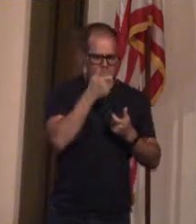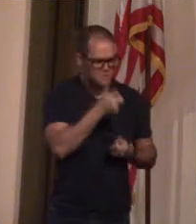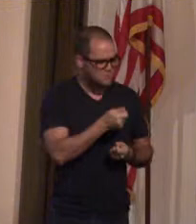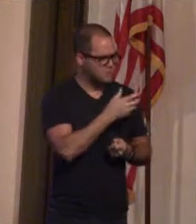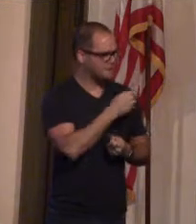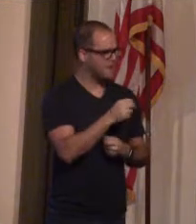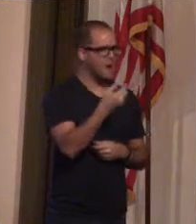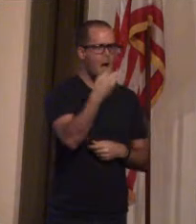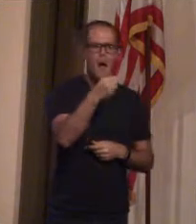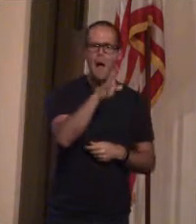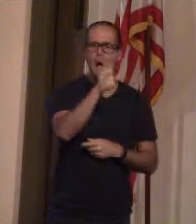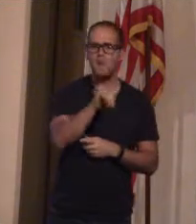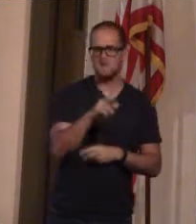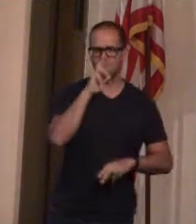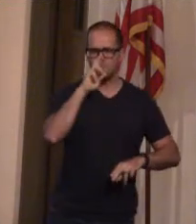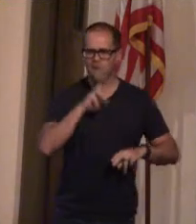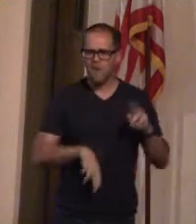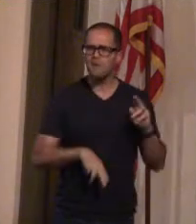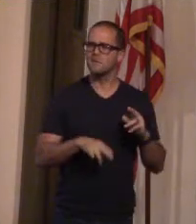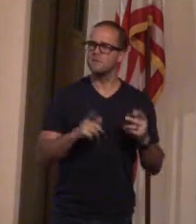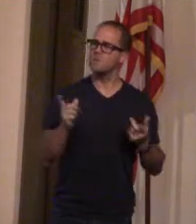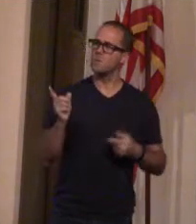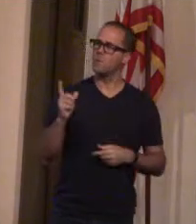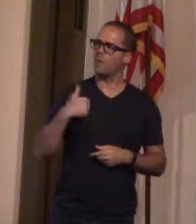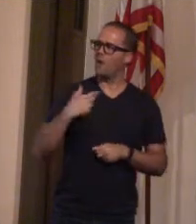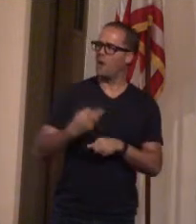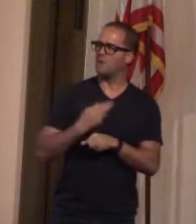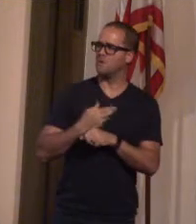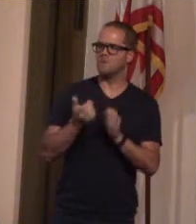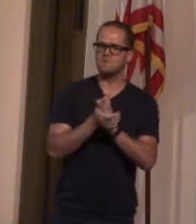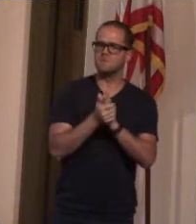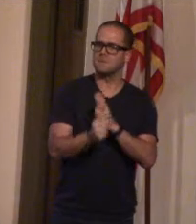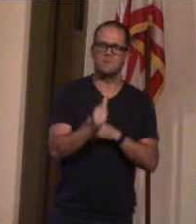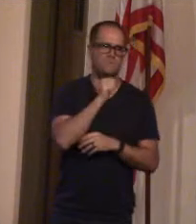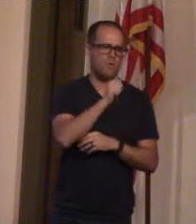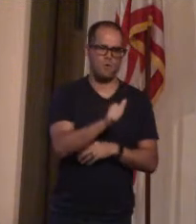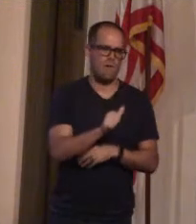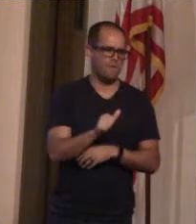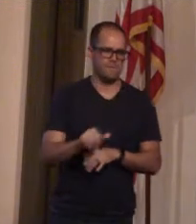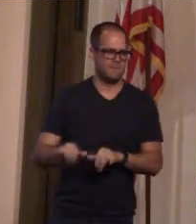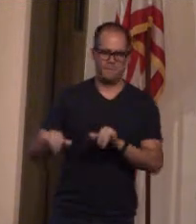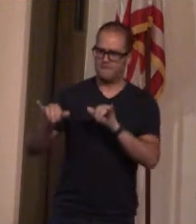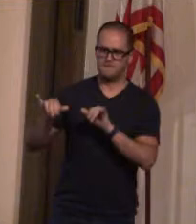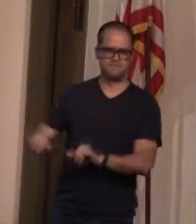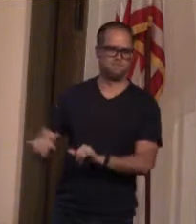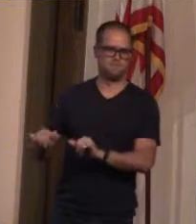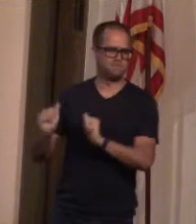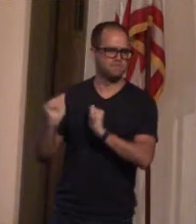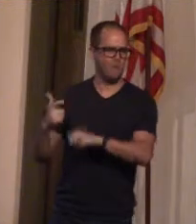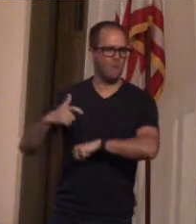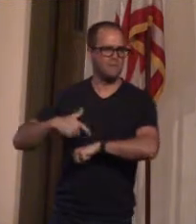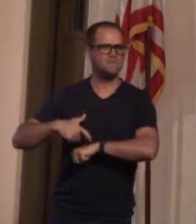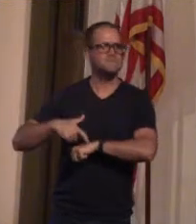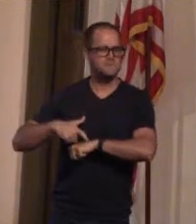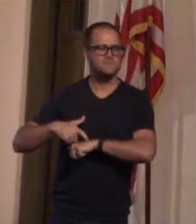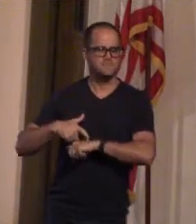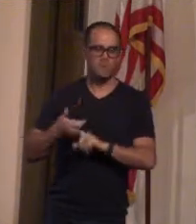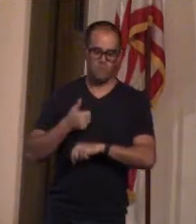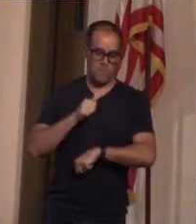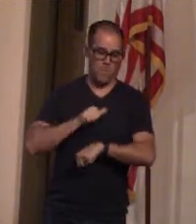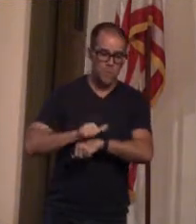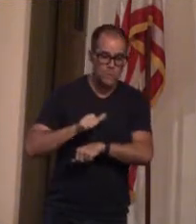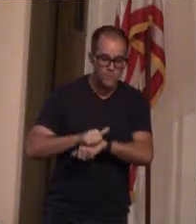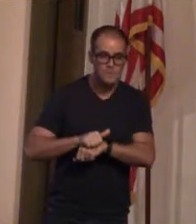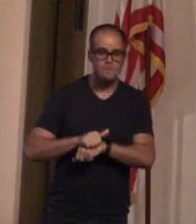satisfying and where I believe I may be making a difference somewhere. but also having interests and hobbies that